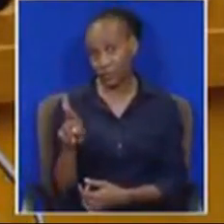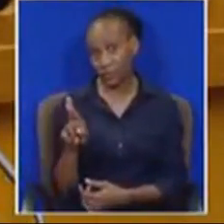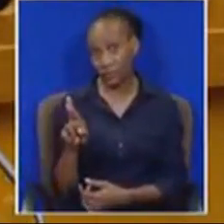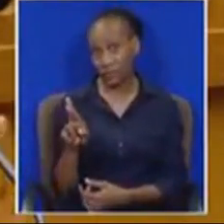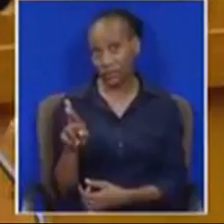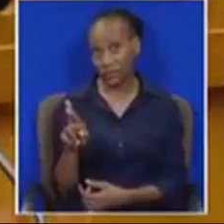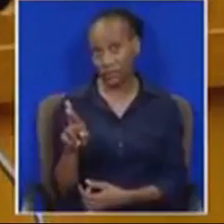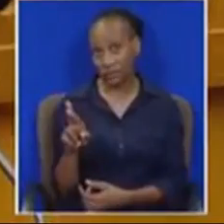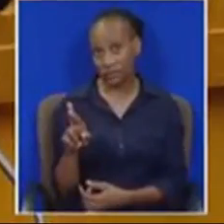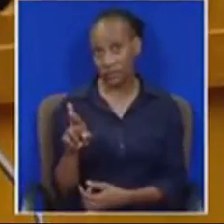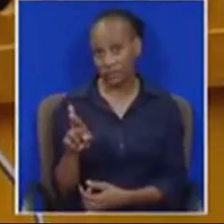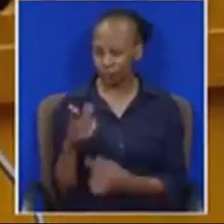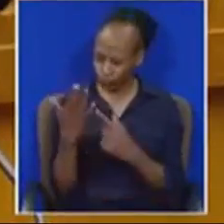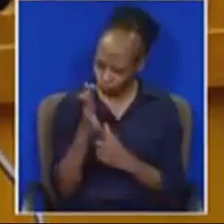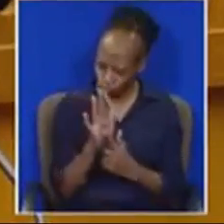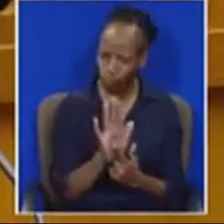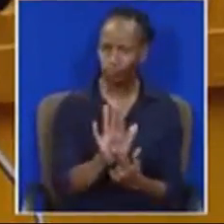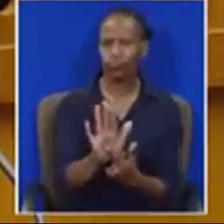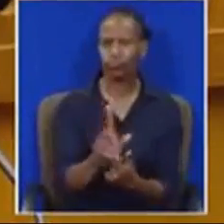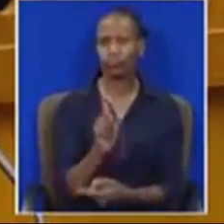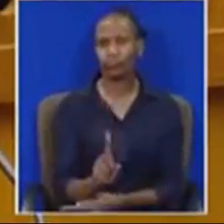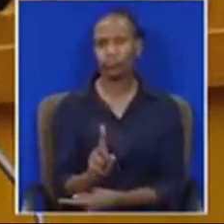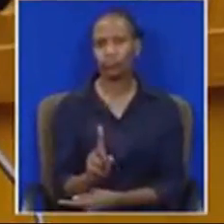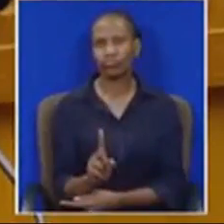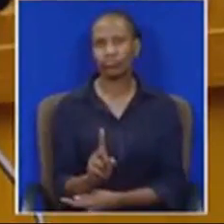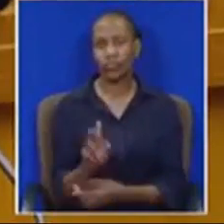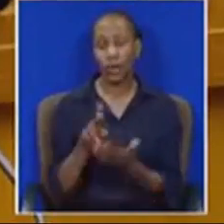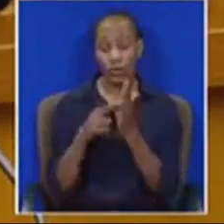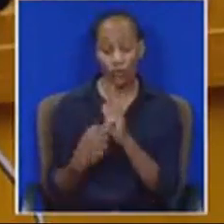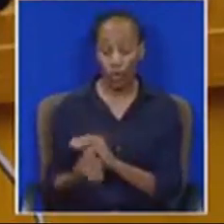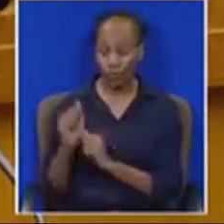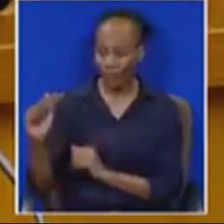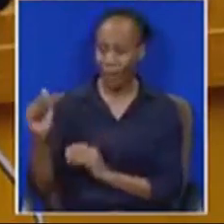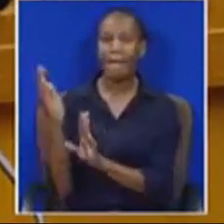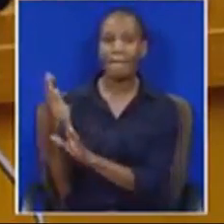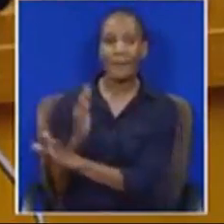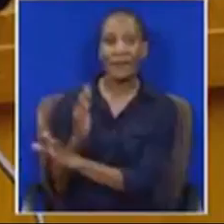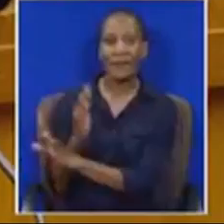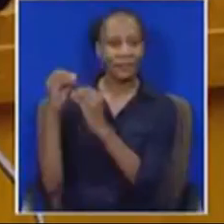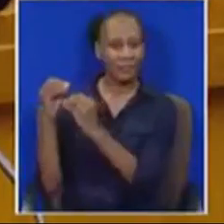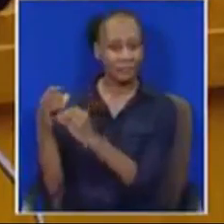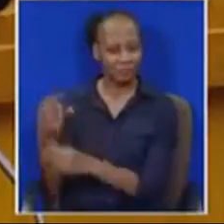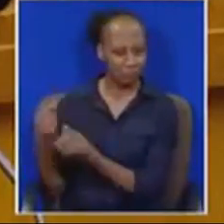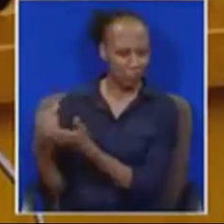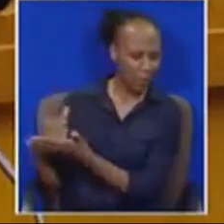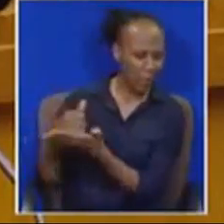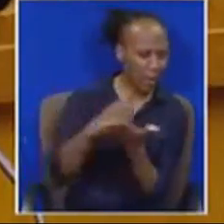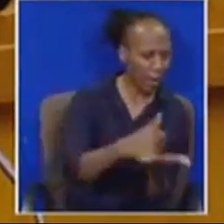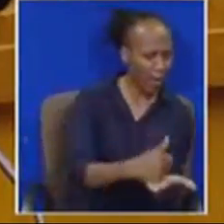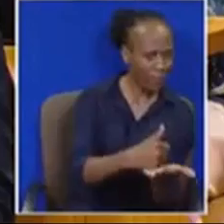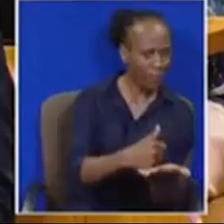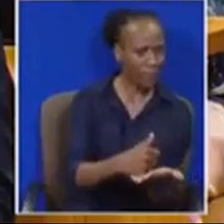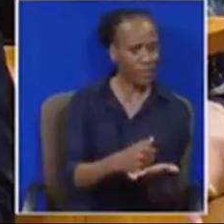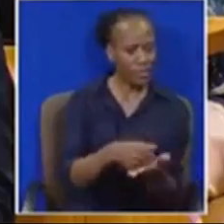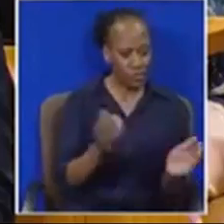an outstanding example of the role that the private sector can play in helping to